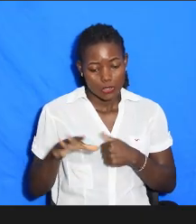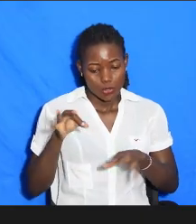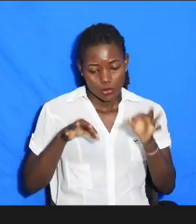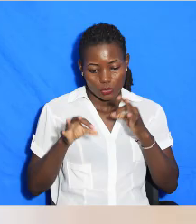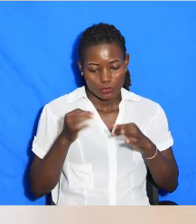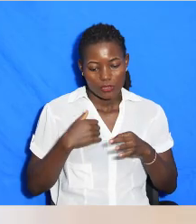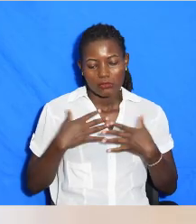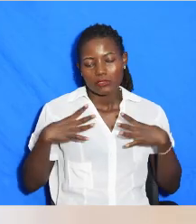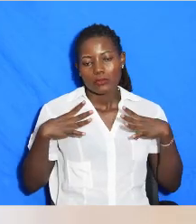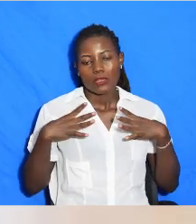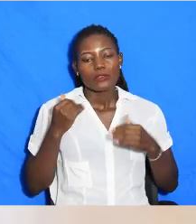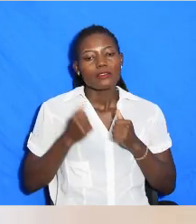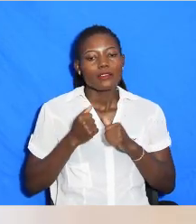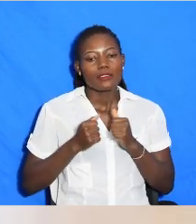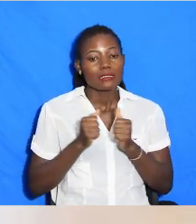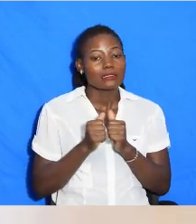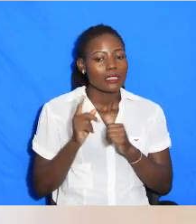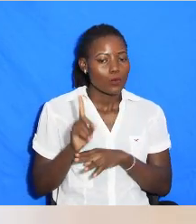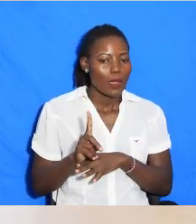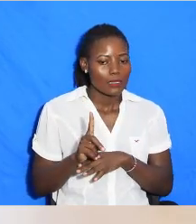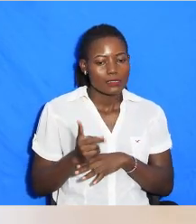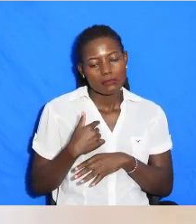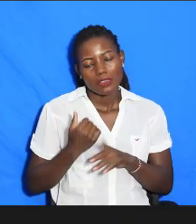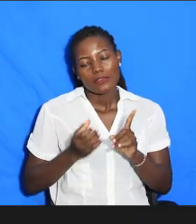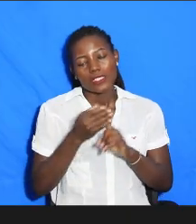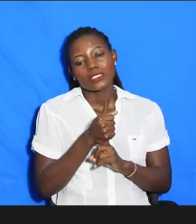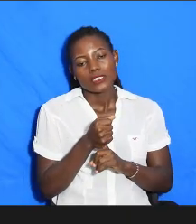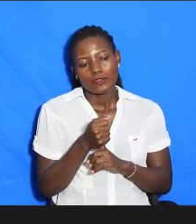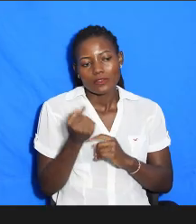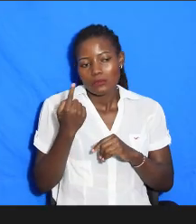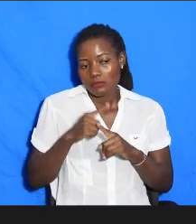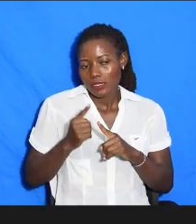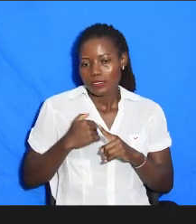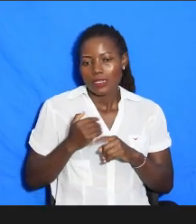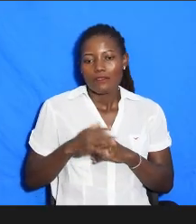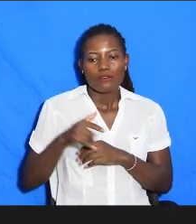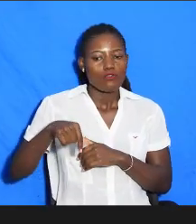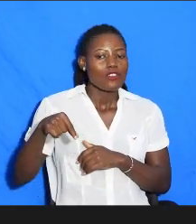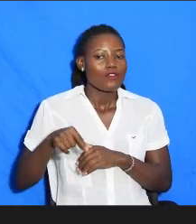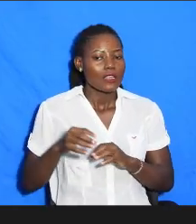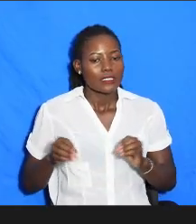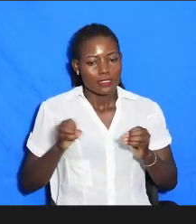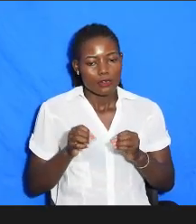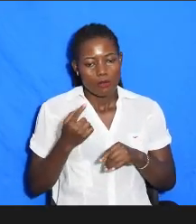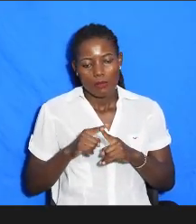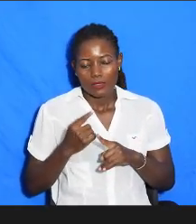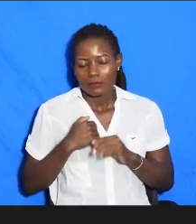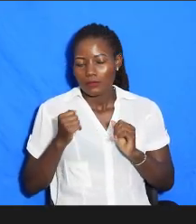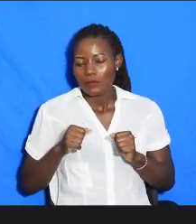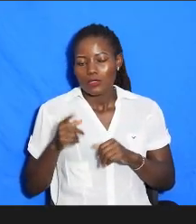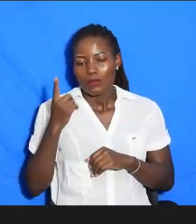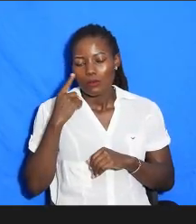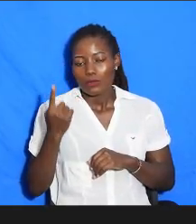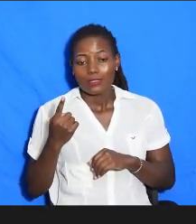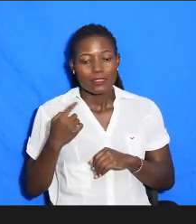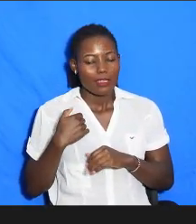like, fine, I've achieved this. Even though I haven't made it, at least I can see my potential that I